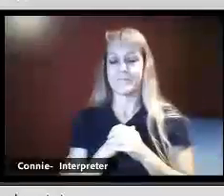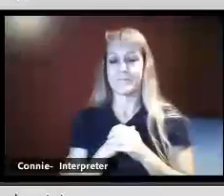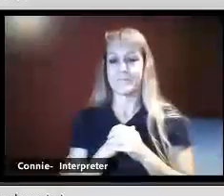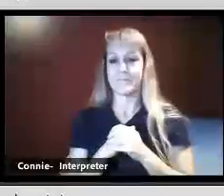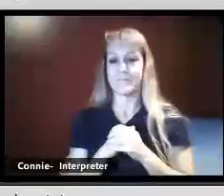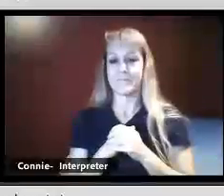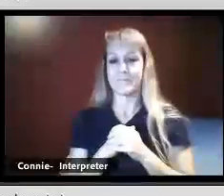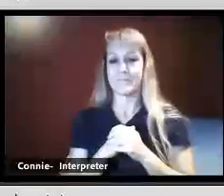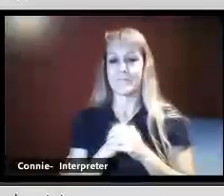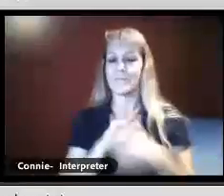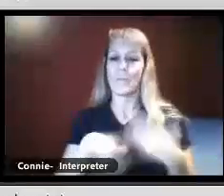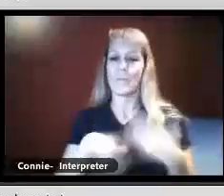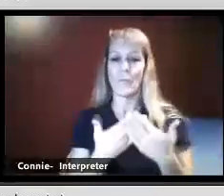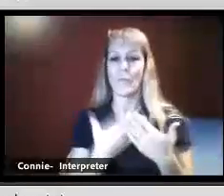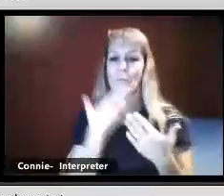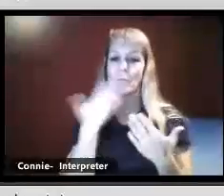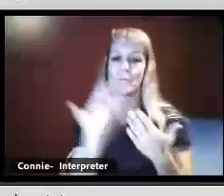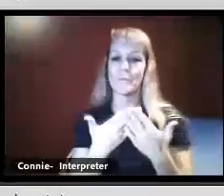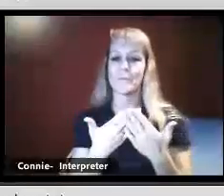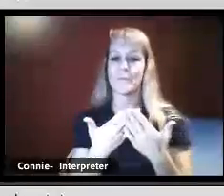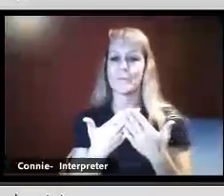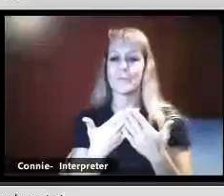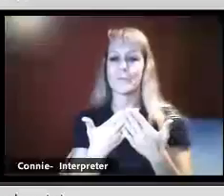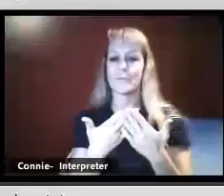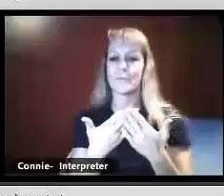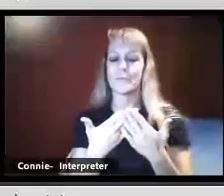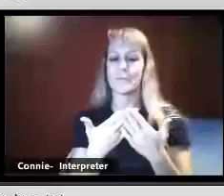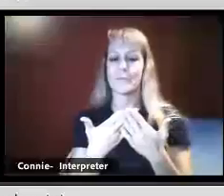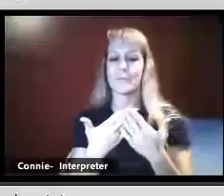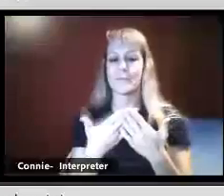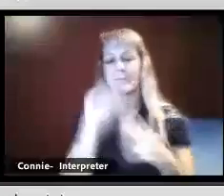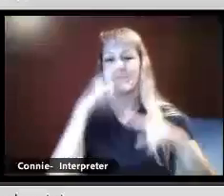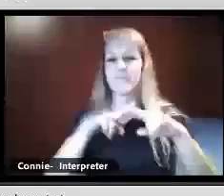they're all very they're very whimsical,